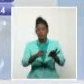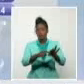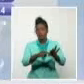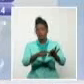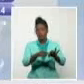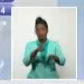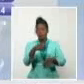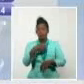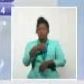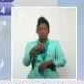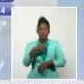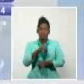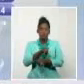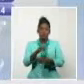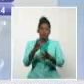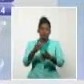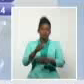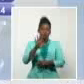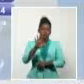15.5 cases per